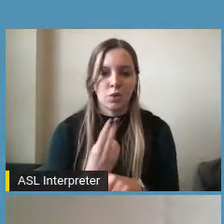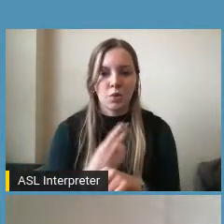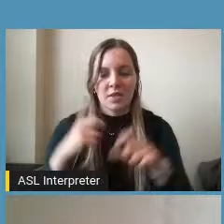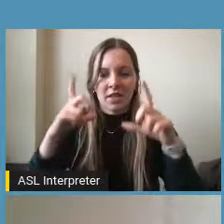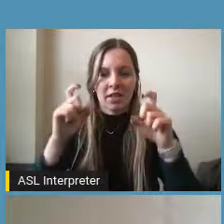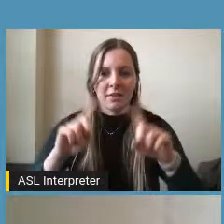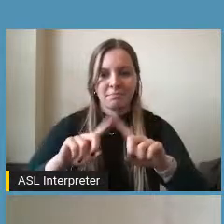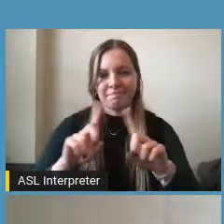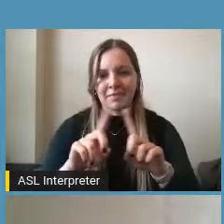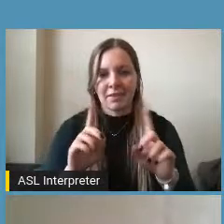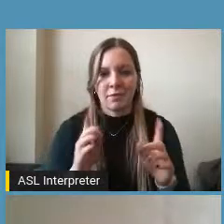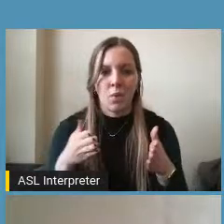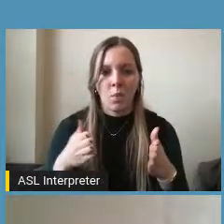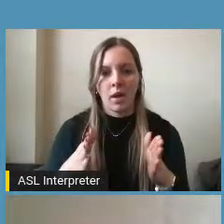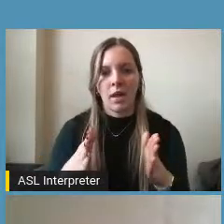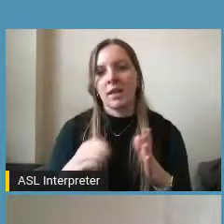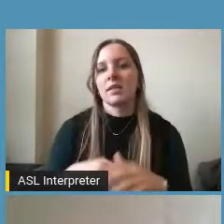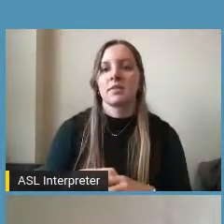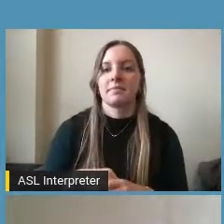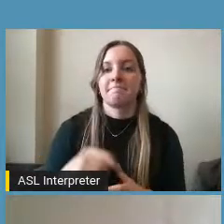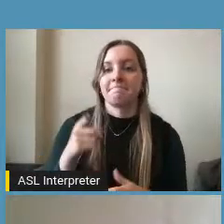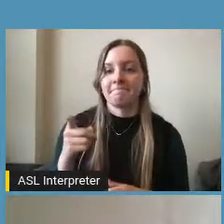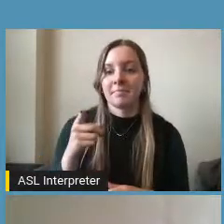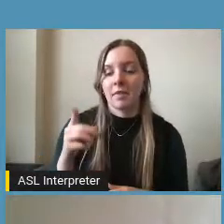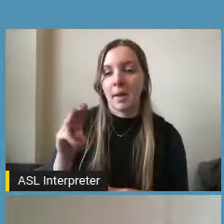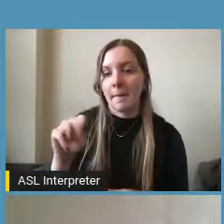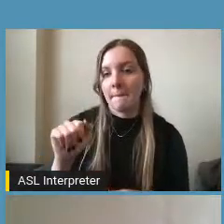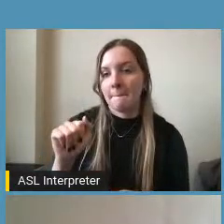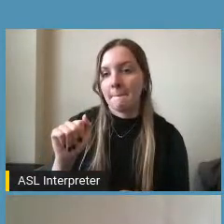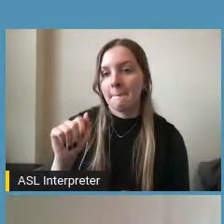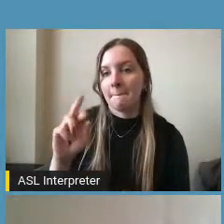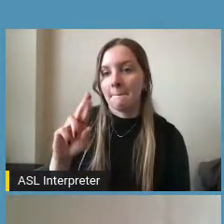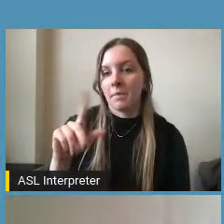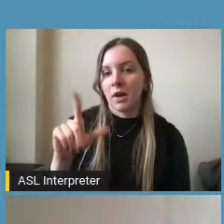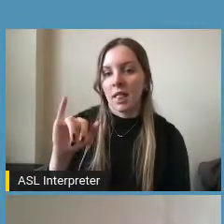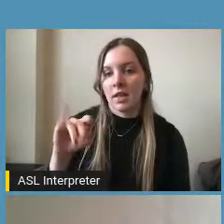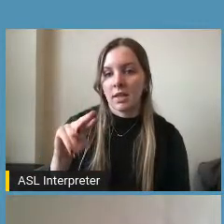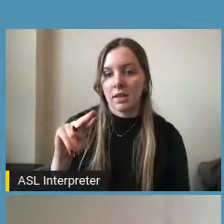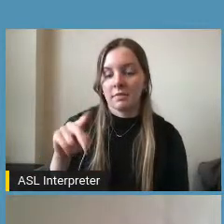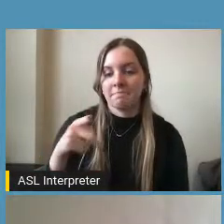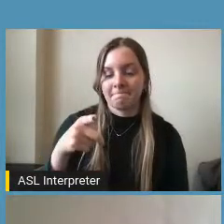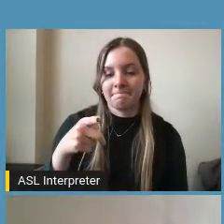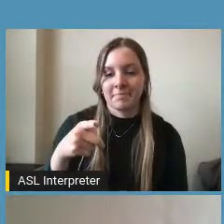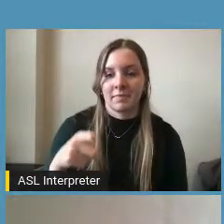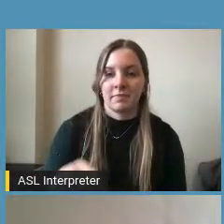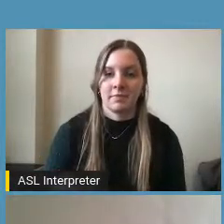who's holding a string to keep my distance the same. And then I take different